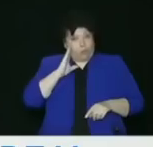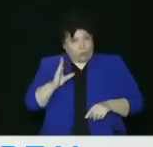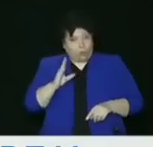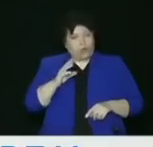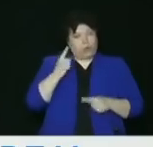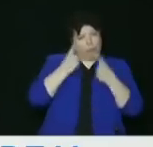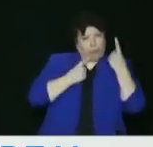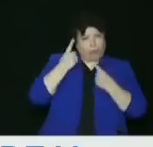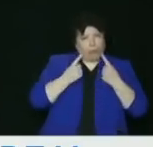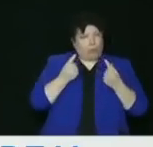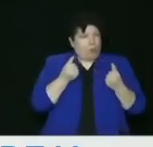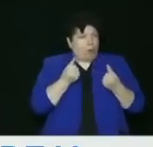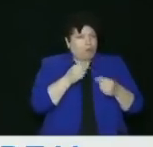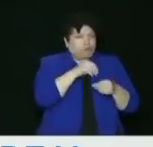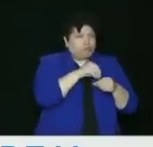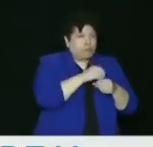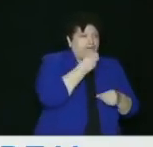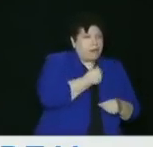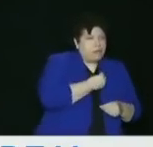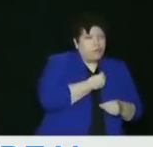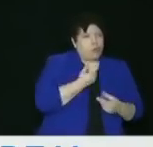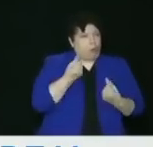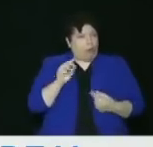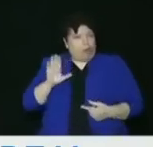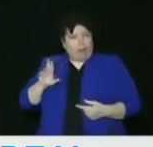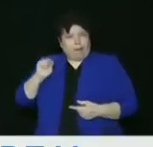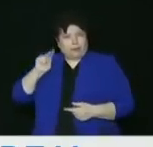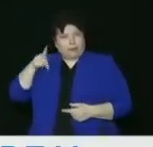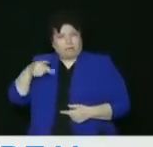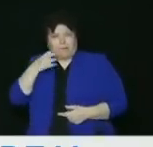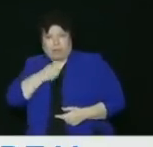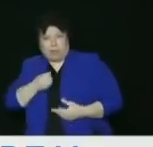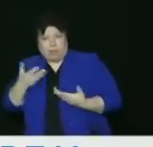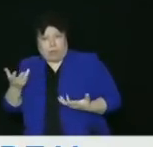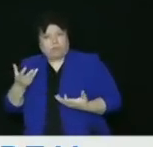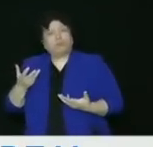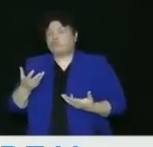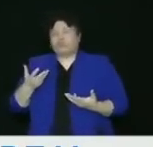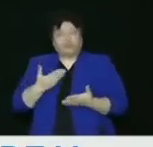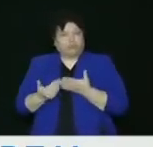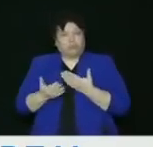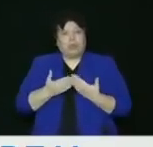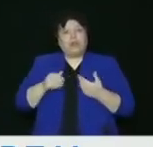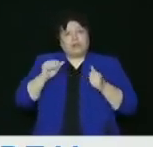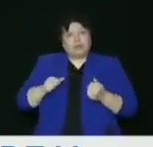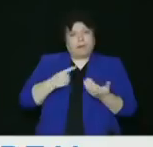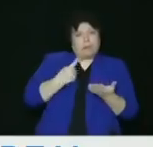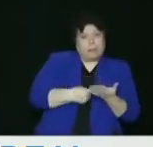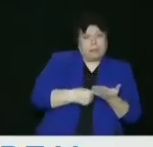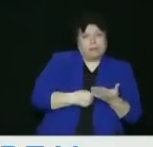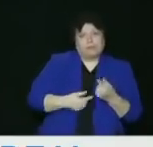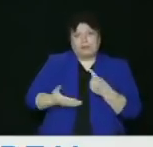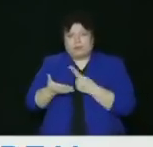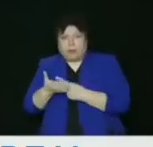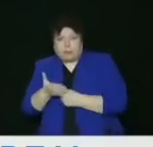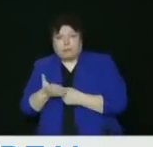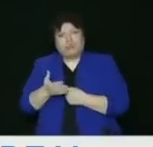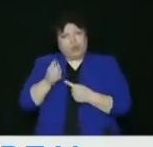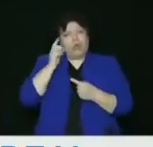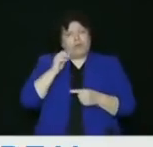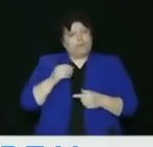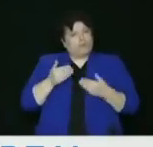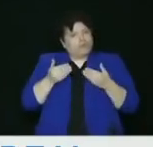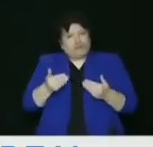basic values, the values of our two parties. We can debate in a healthy way and disagree on